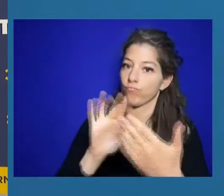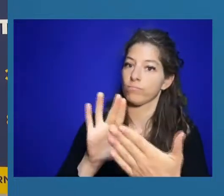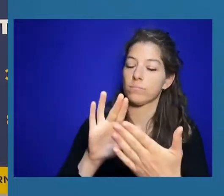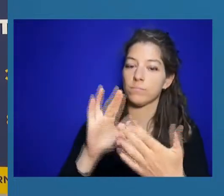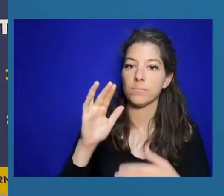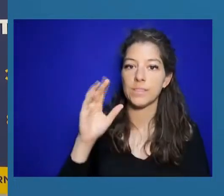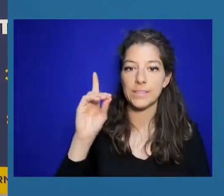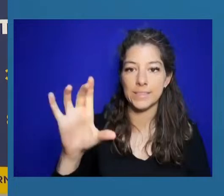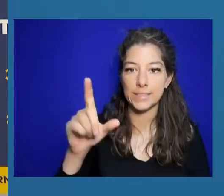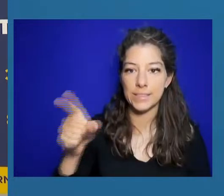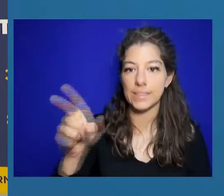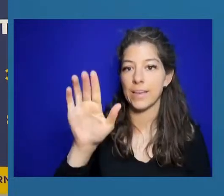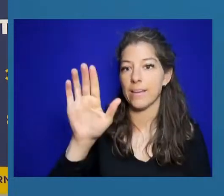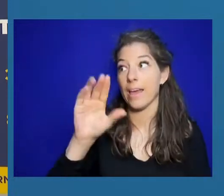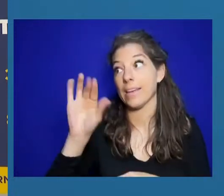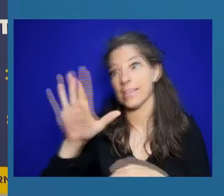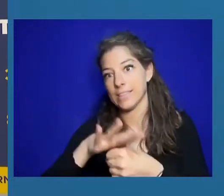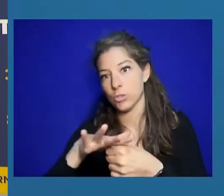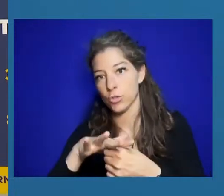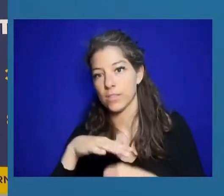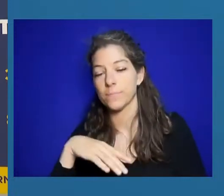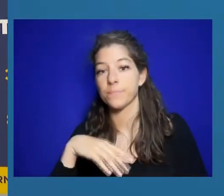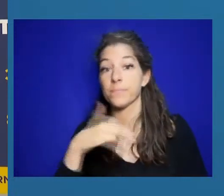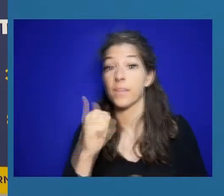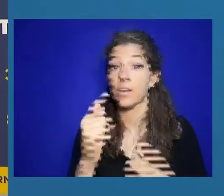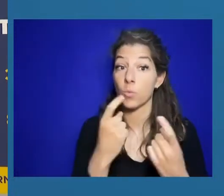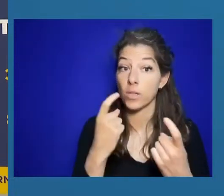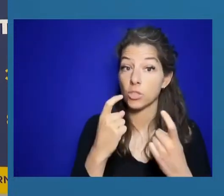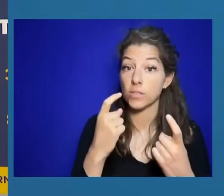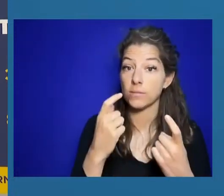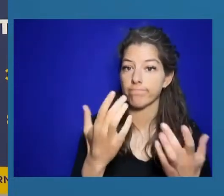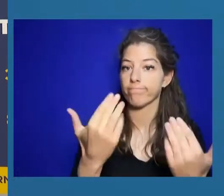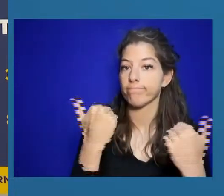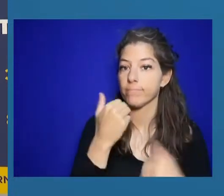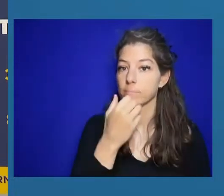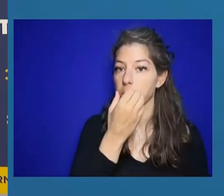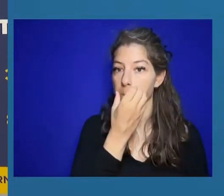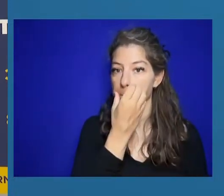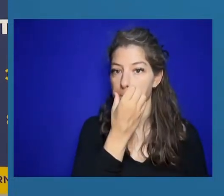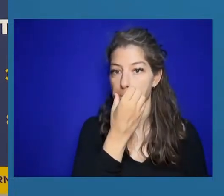his district. So, any questions? We'll take on topic with the congressman here.